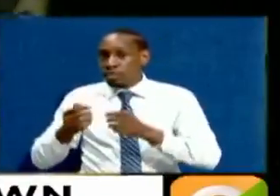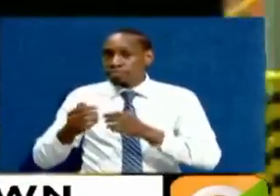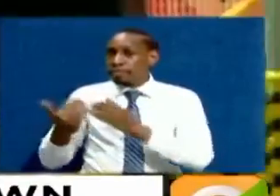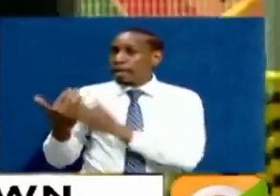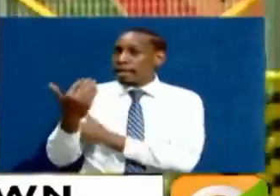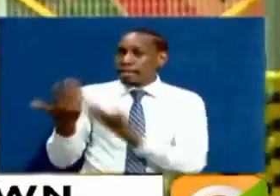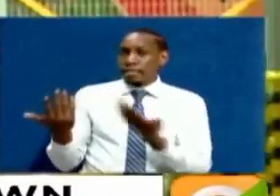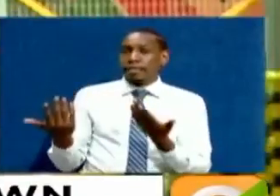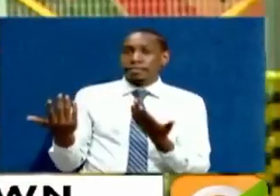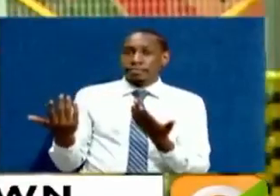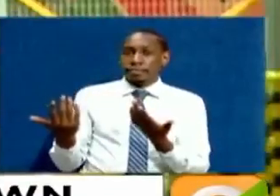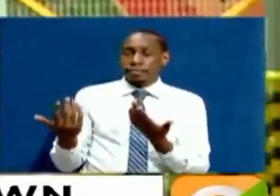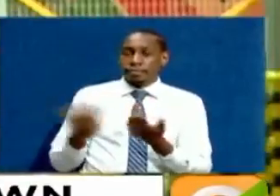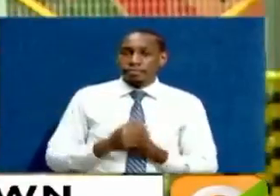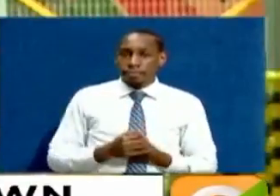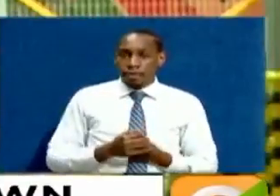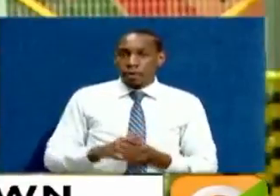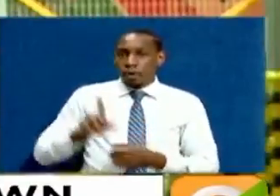you, will